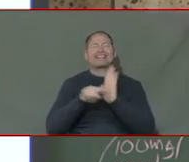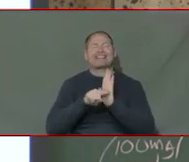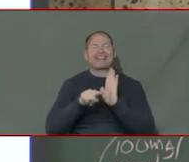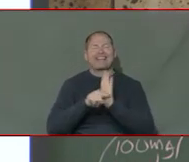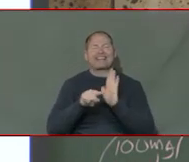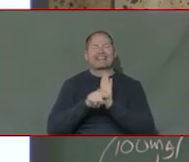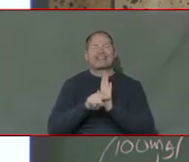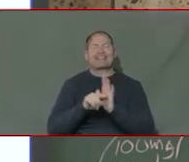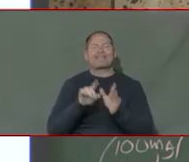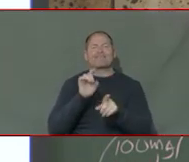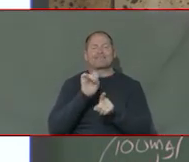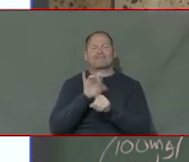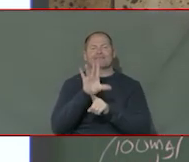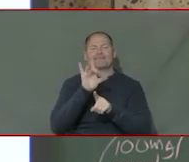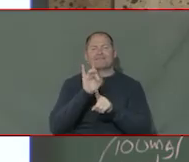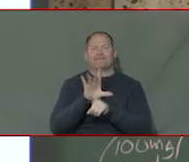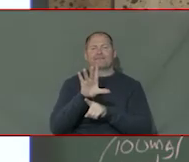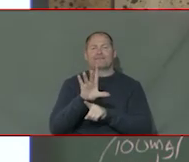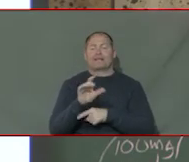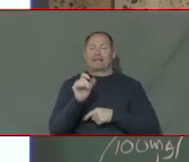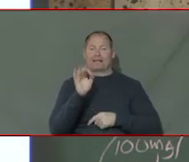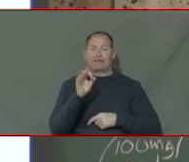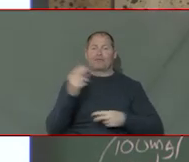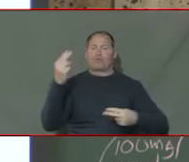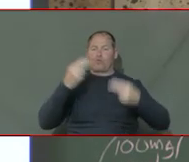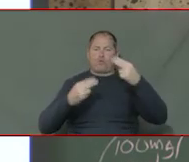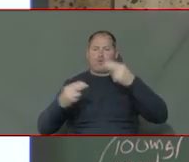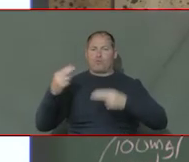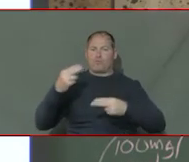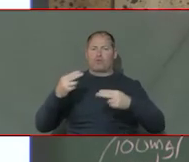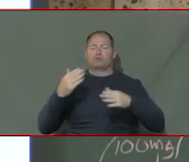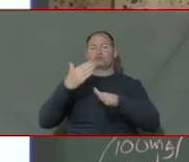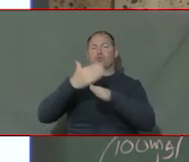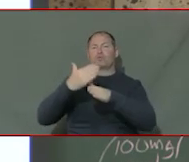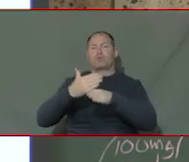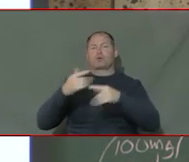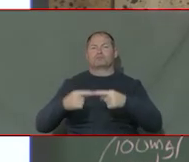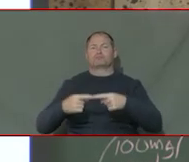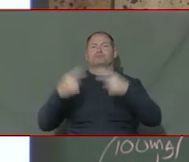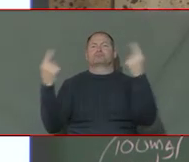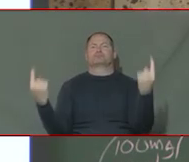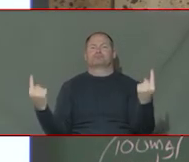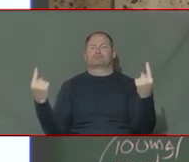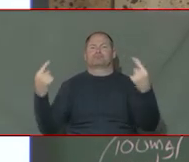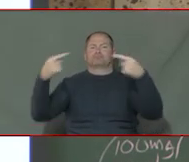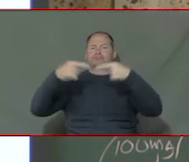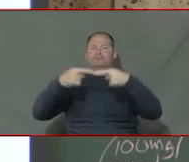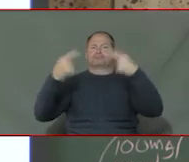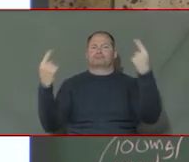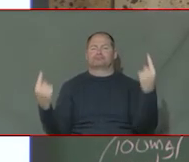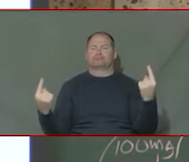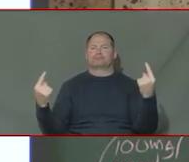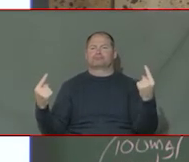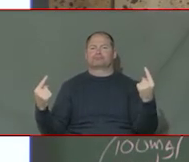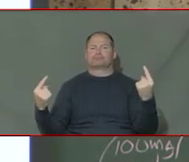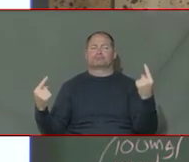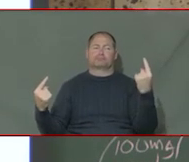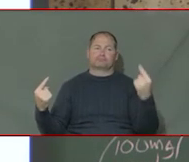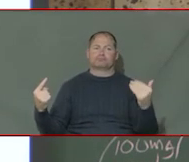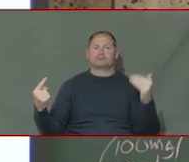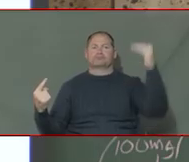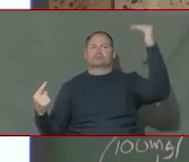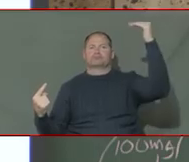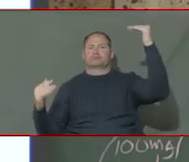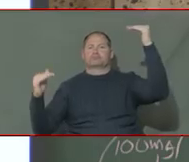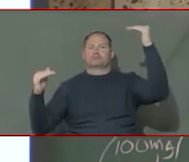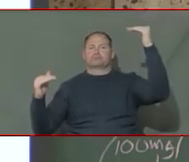feedback means when two hormones work opposite to one another. The one increases something and the other one